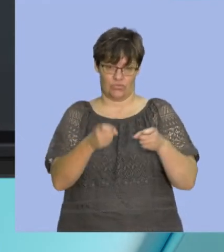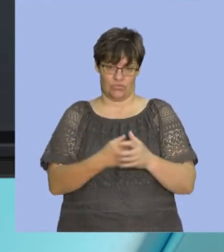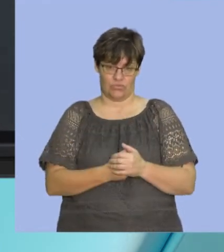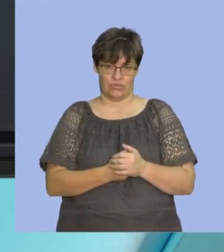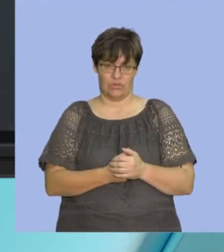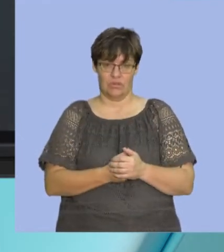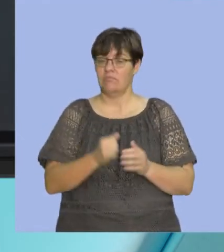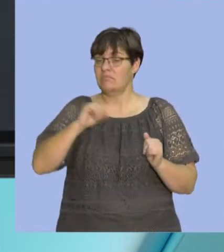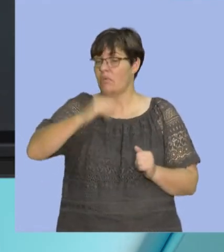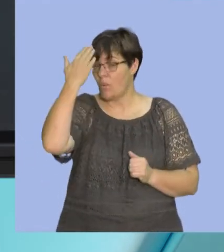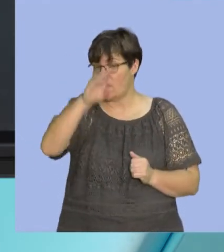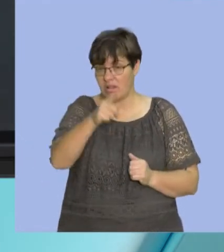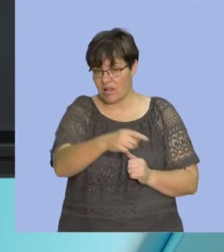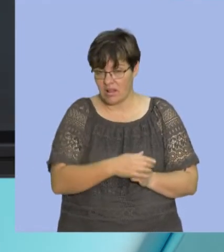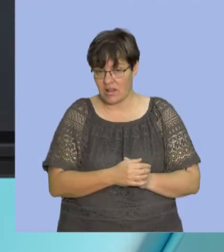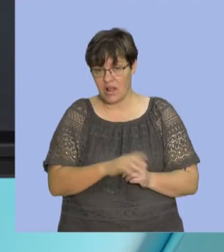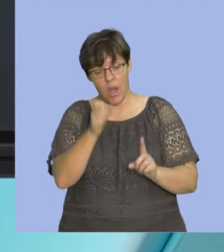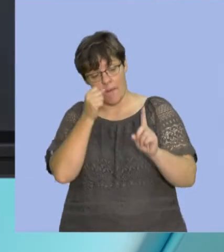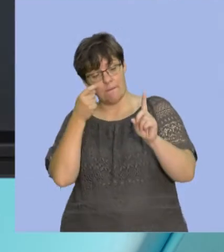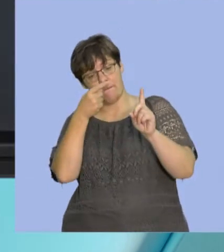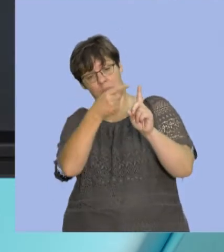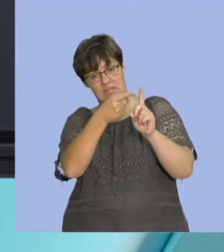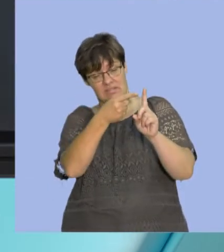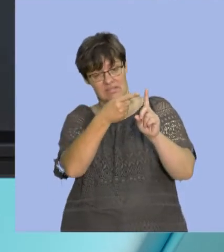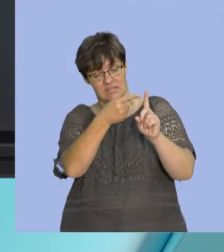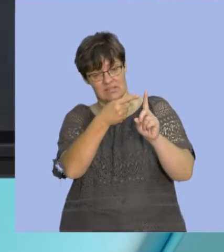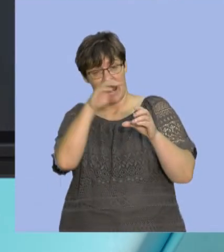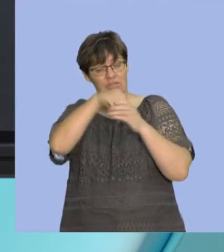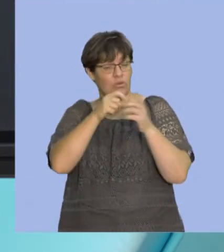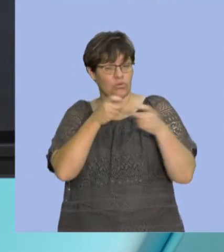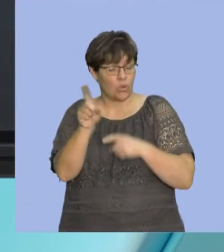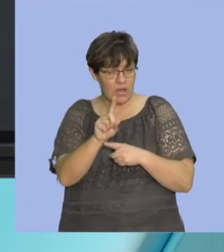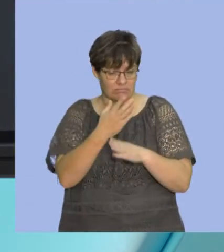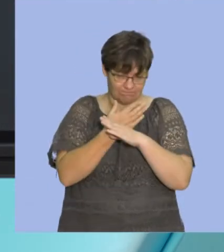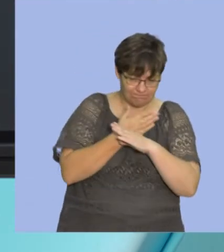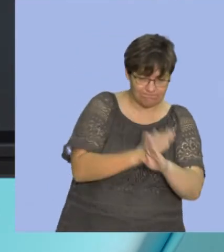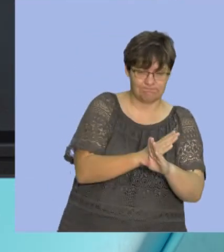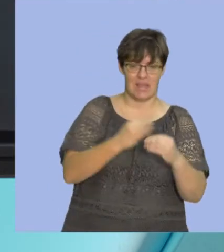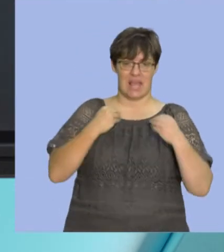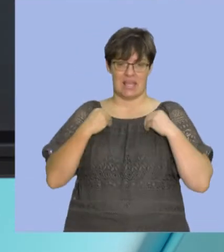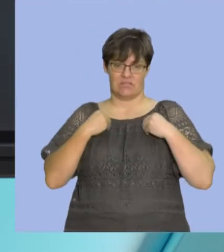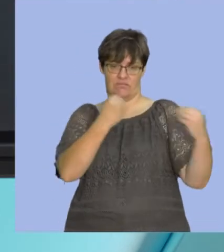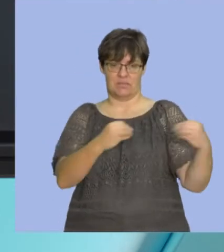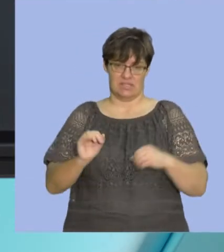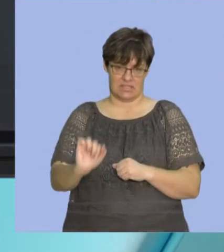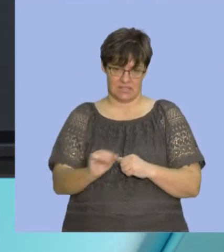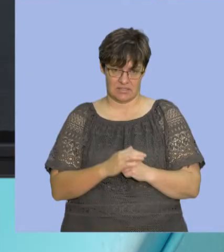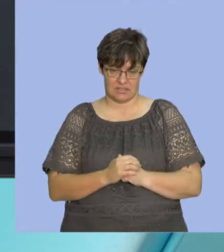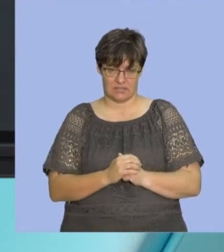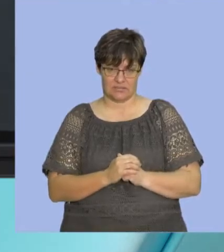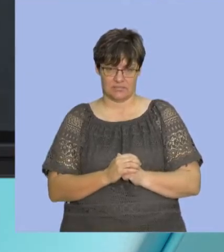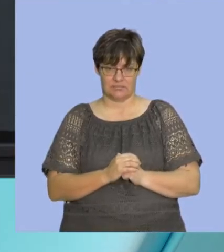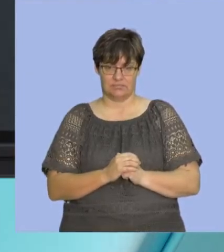And yes, what do we know? The purpose of internal control is to safeguard the assets of